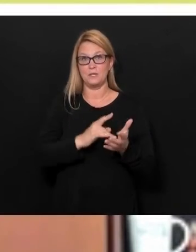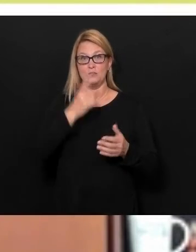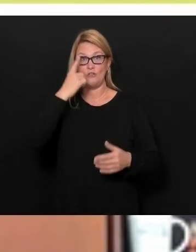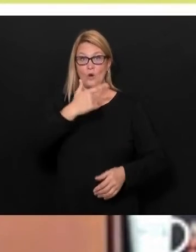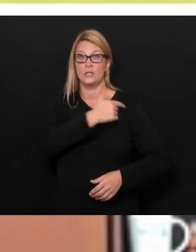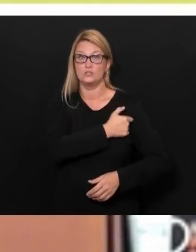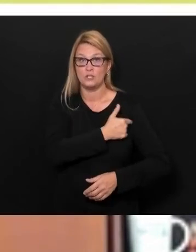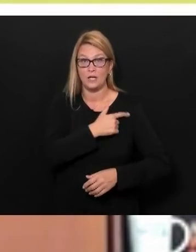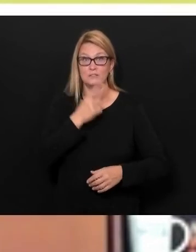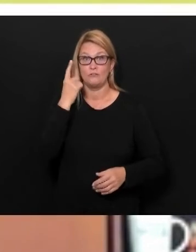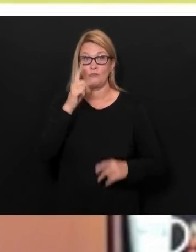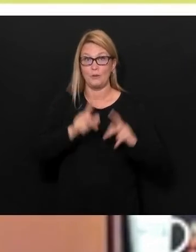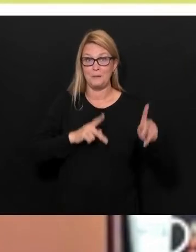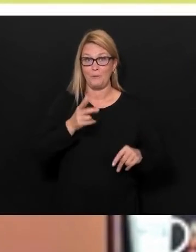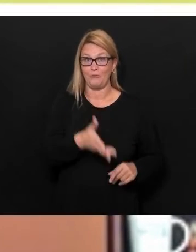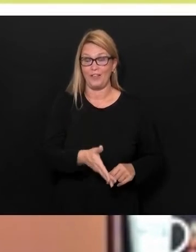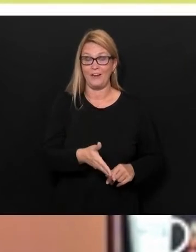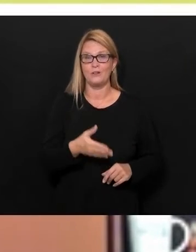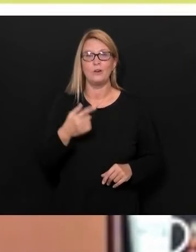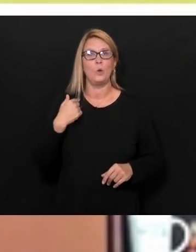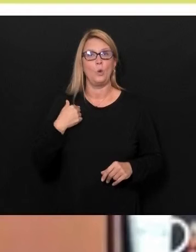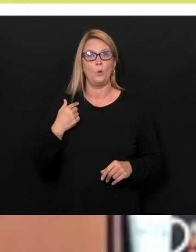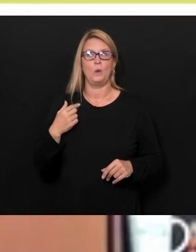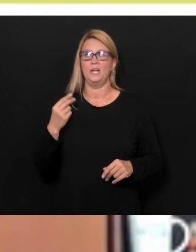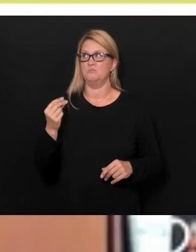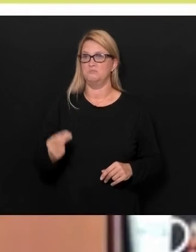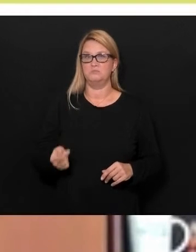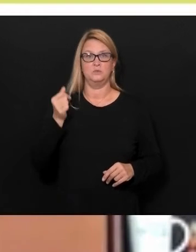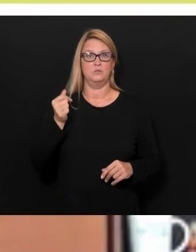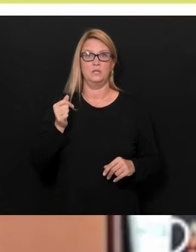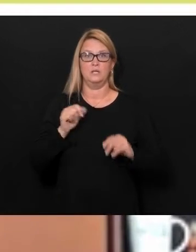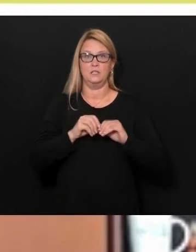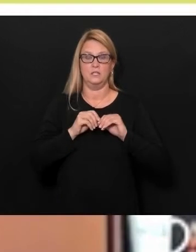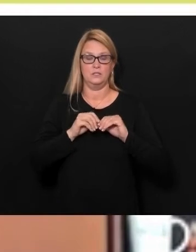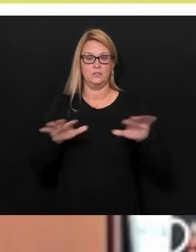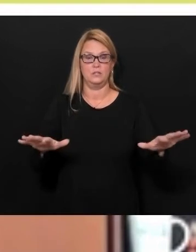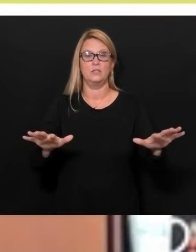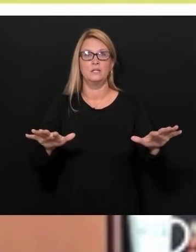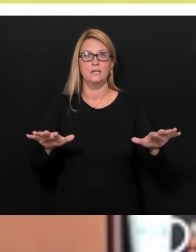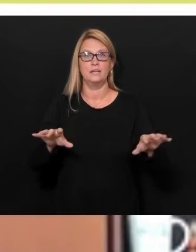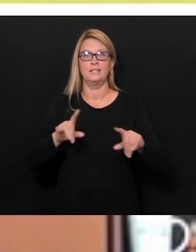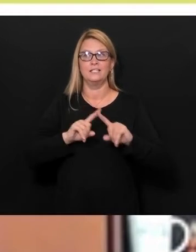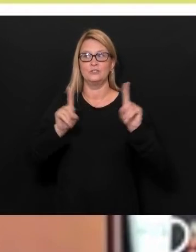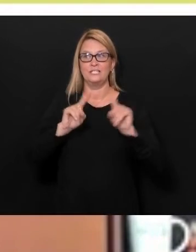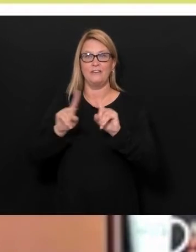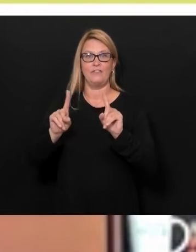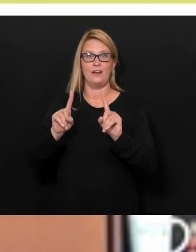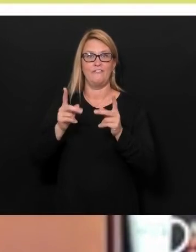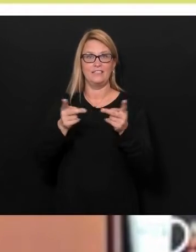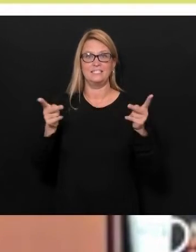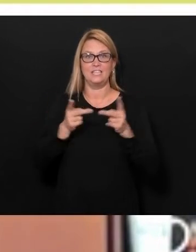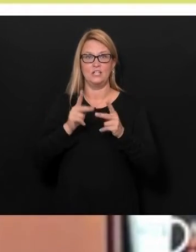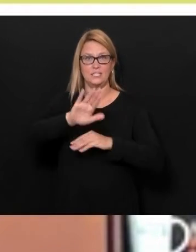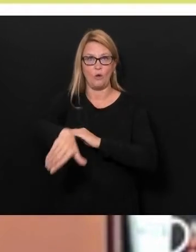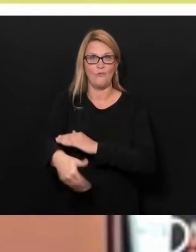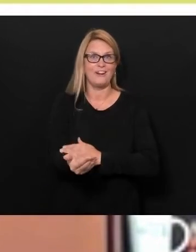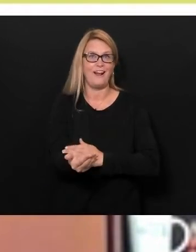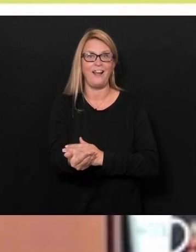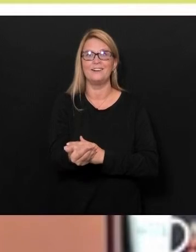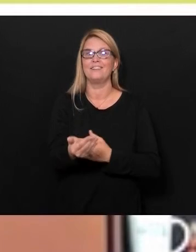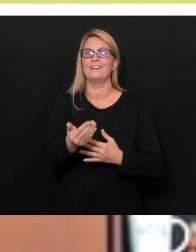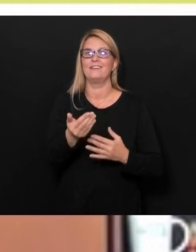vaccinations. We then turned that around, sent it out to the facilities overnight, and began